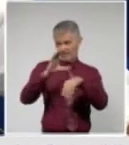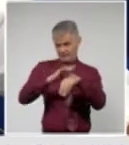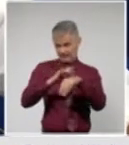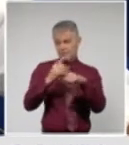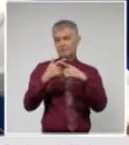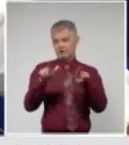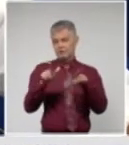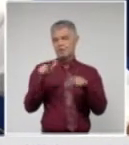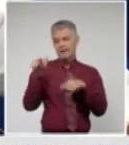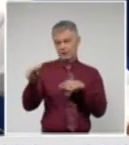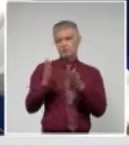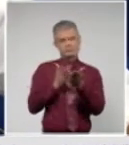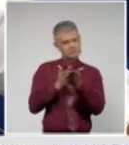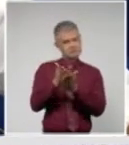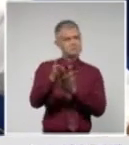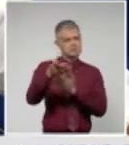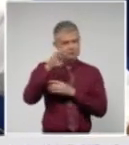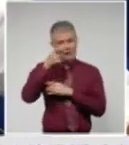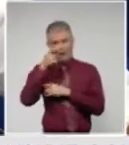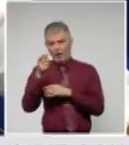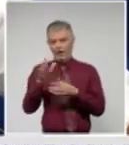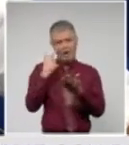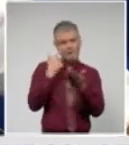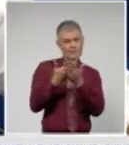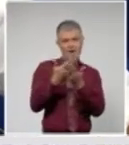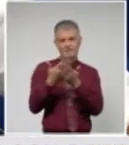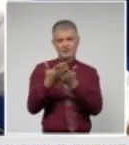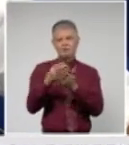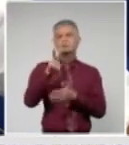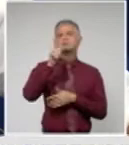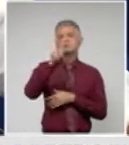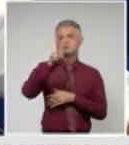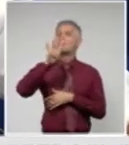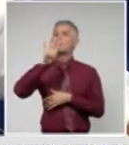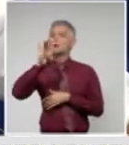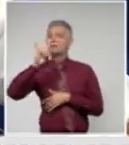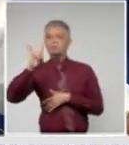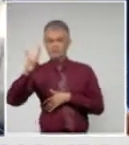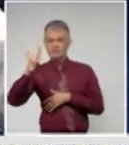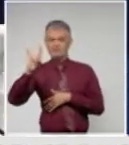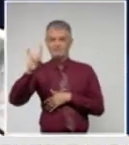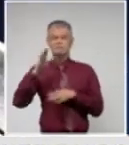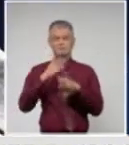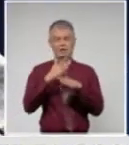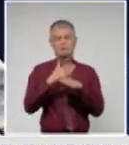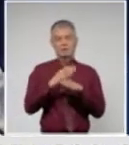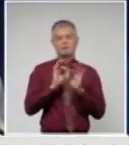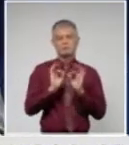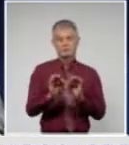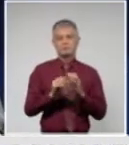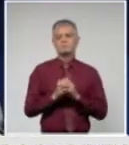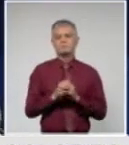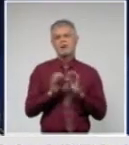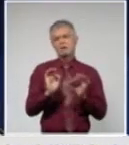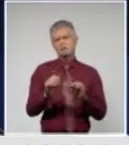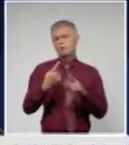the country's territories. Of the 36 positive cases diagnosed